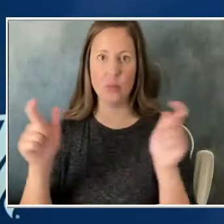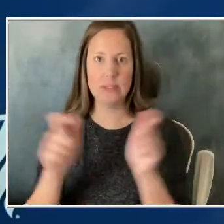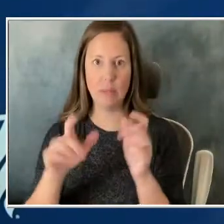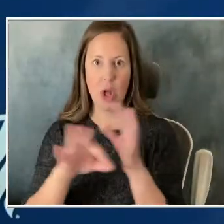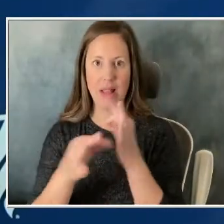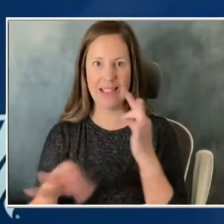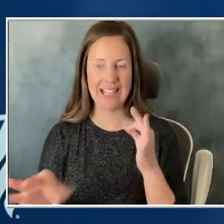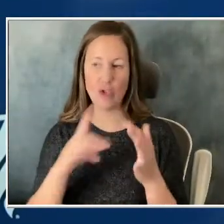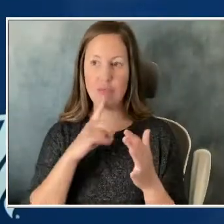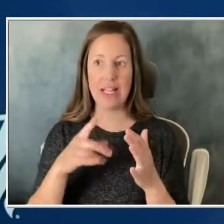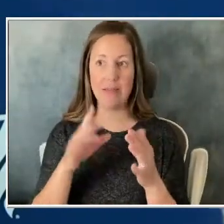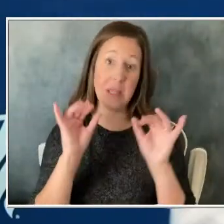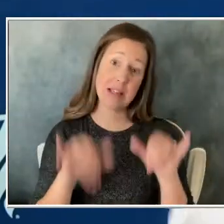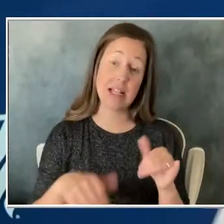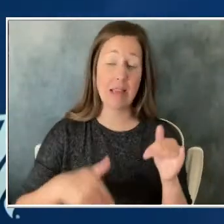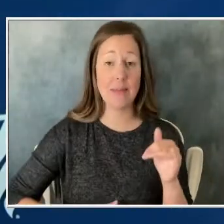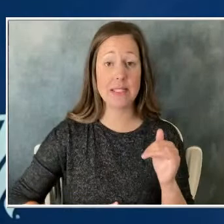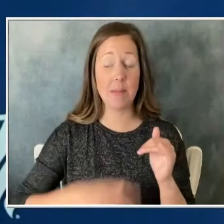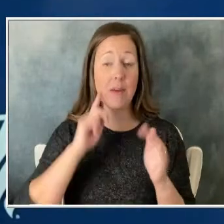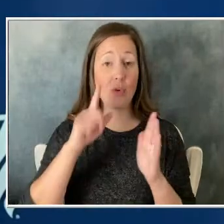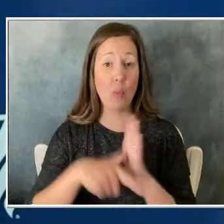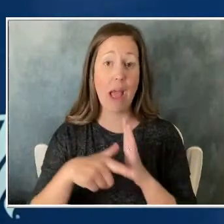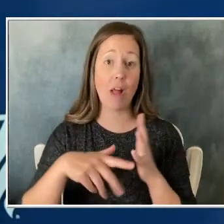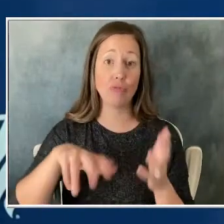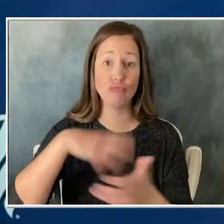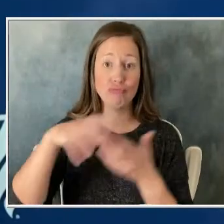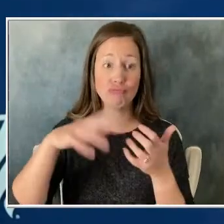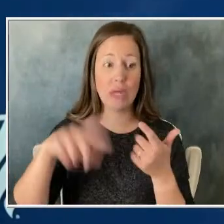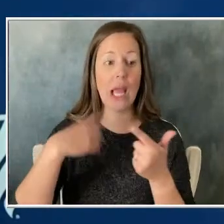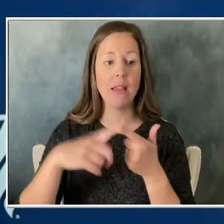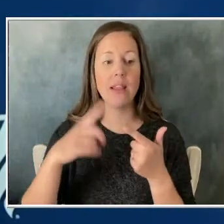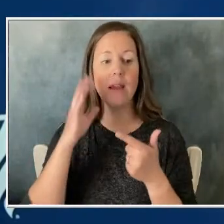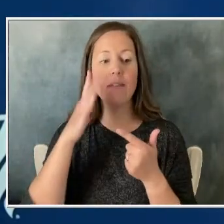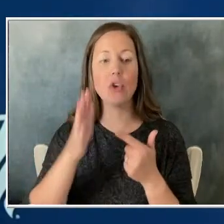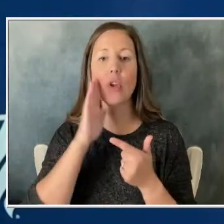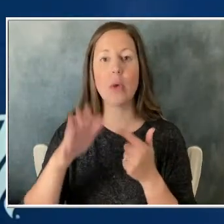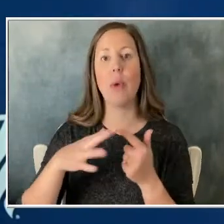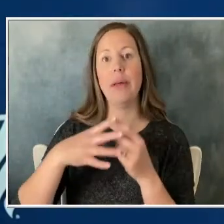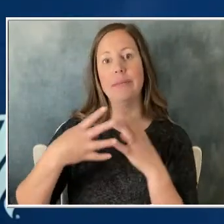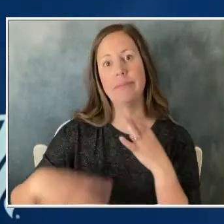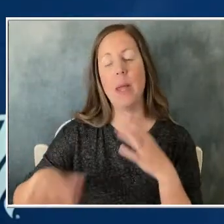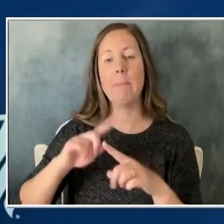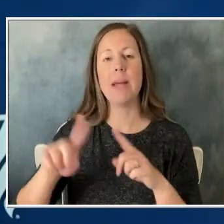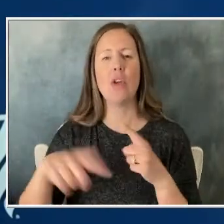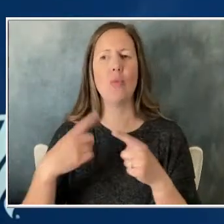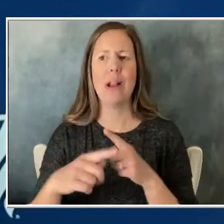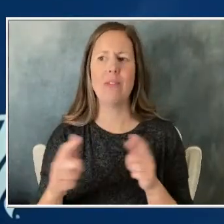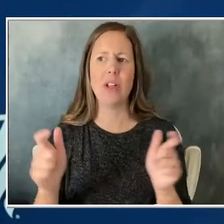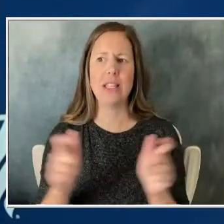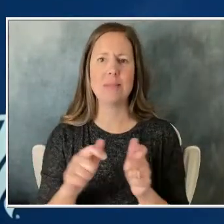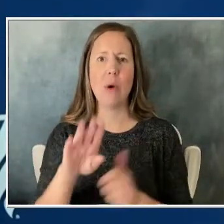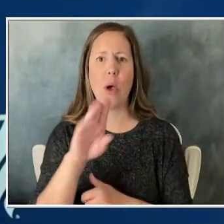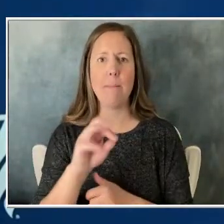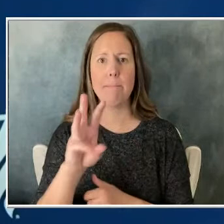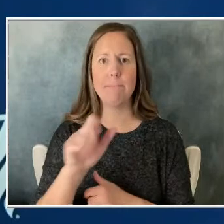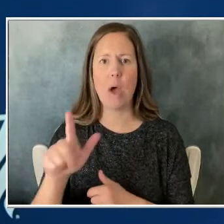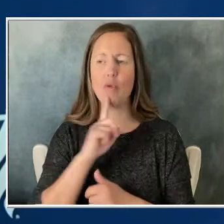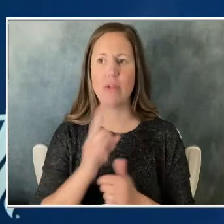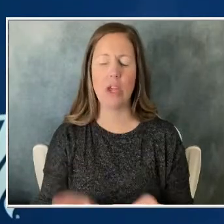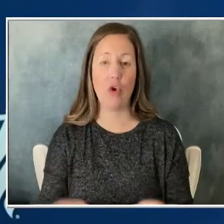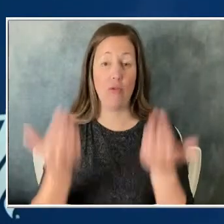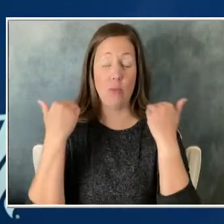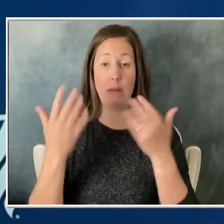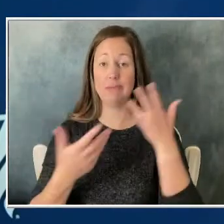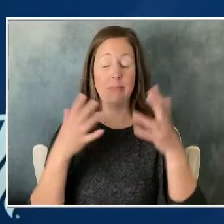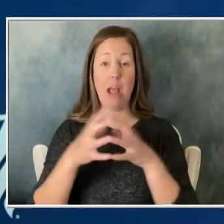stomach for a while, and then they eventually go through. But when the small bowel is overwhelmed with a lot of food or